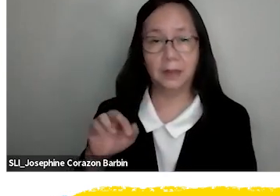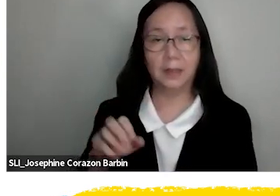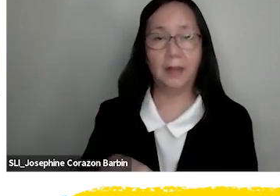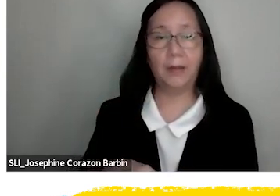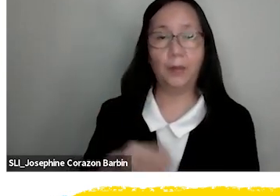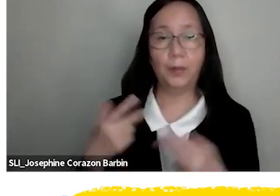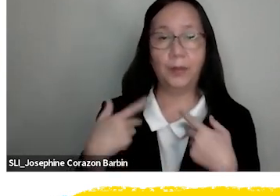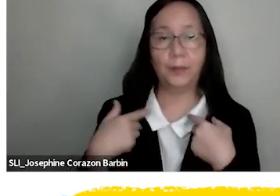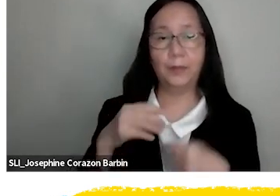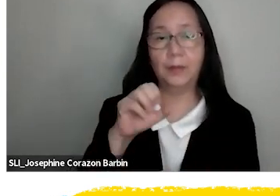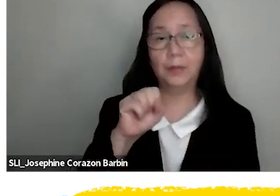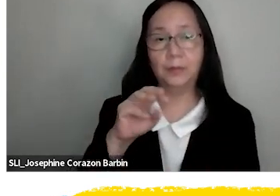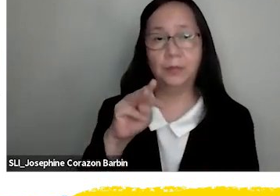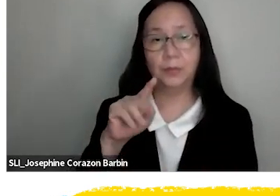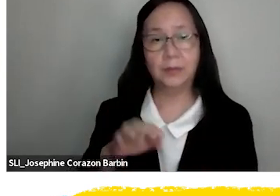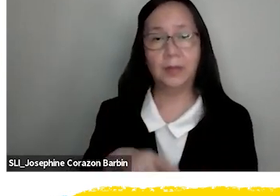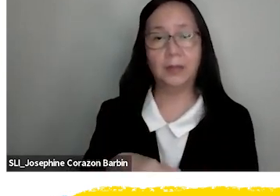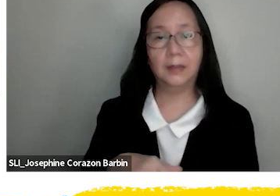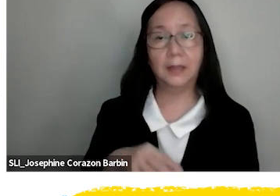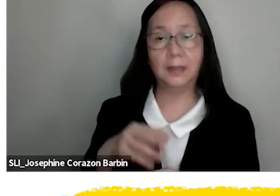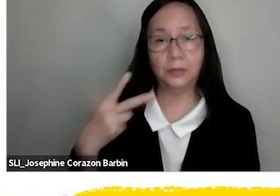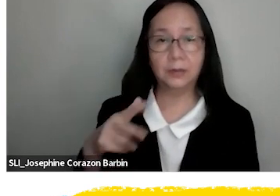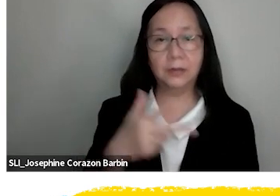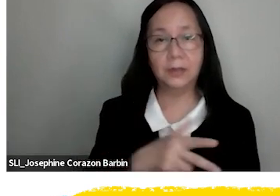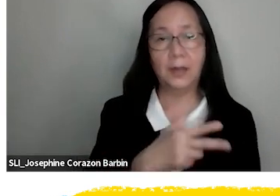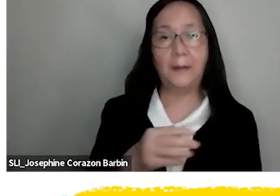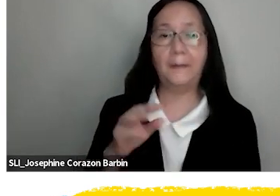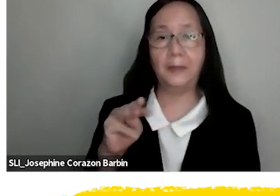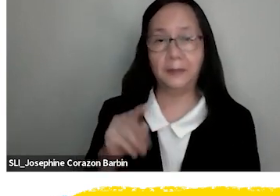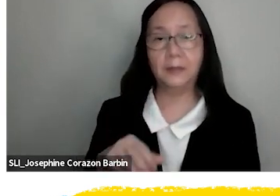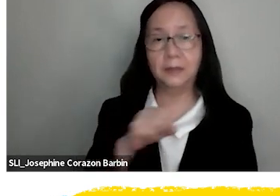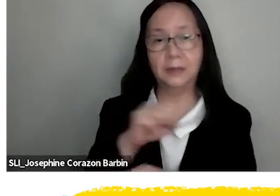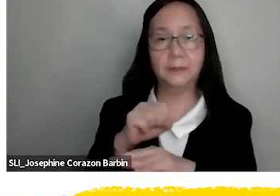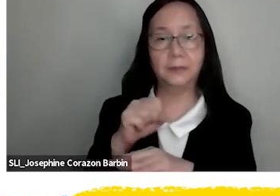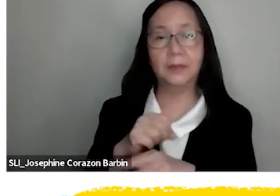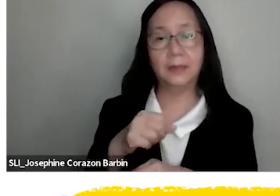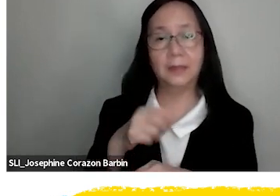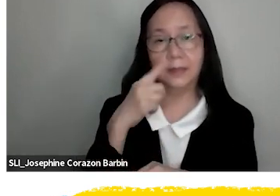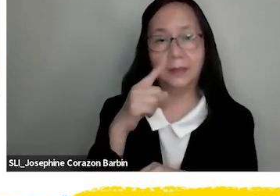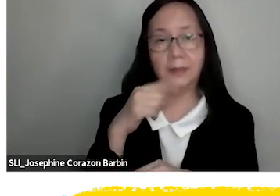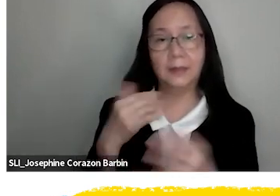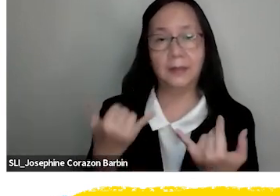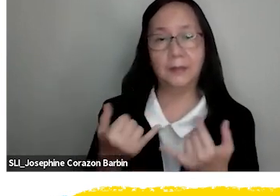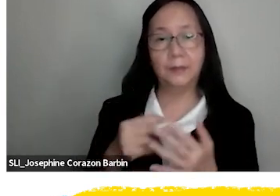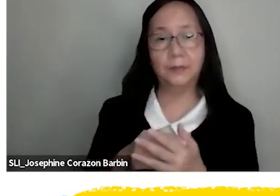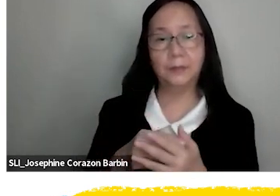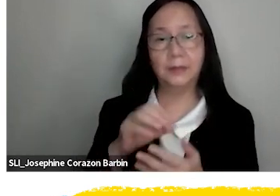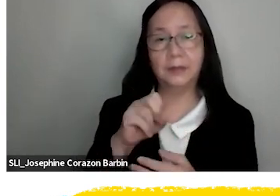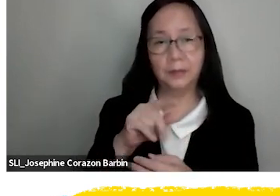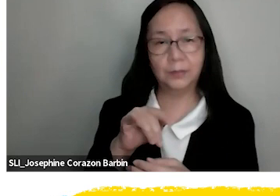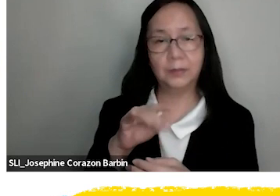from Somsawat, Indonesia, Myanmar, Singapore. And we also have technical experts from SOMTC and